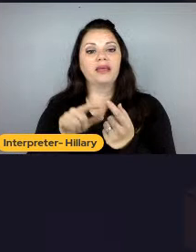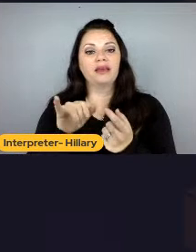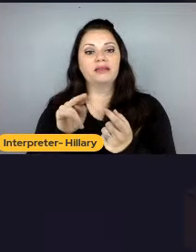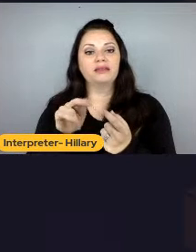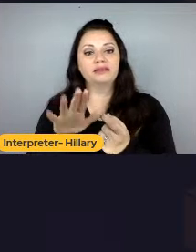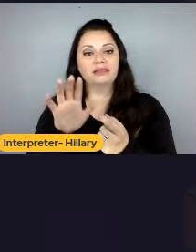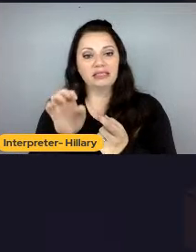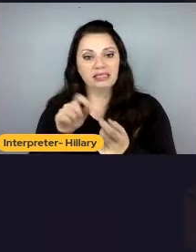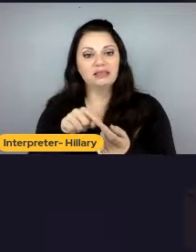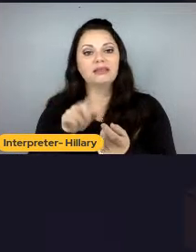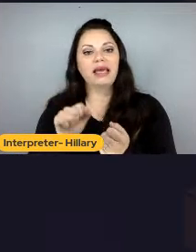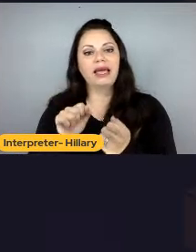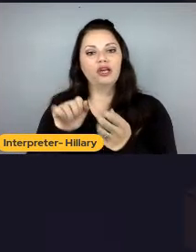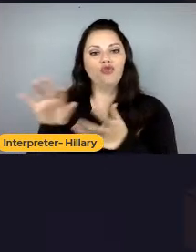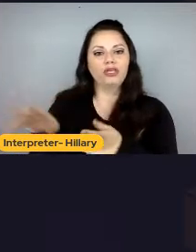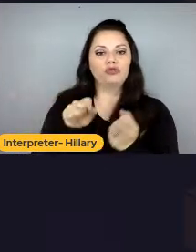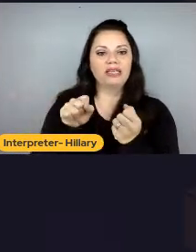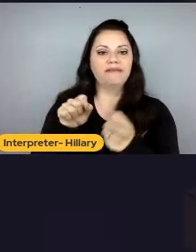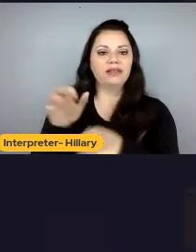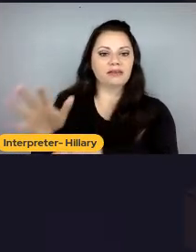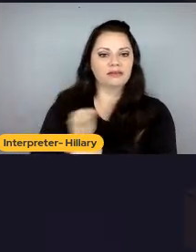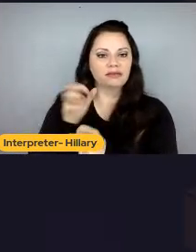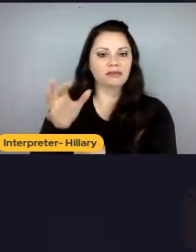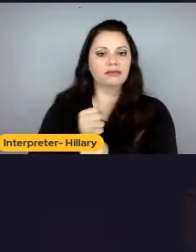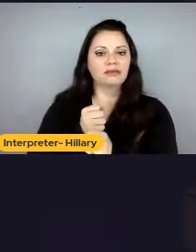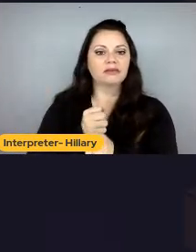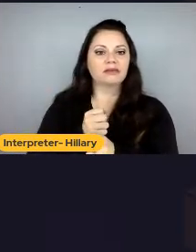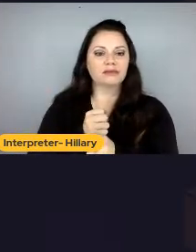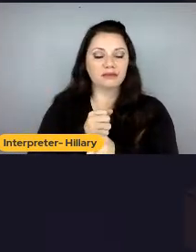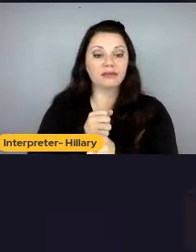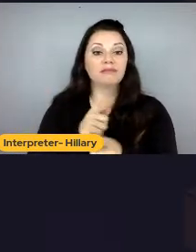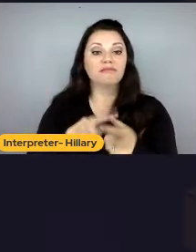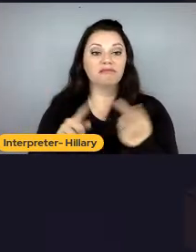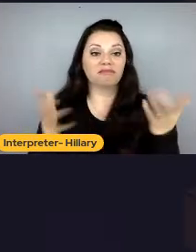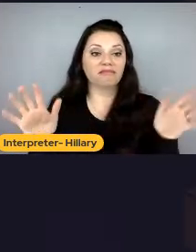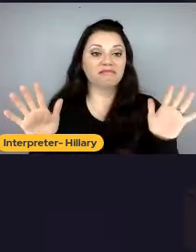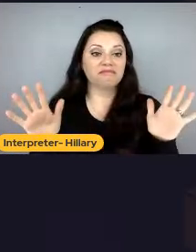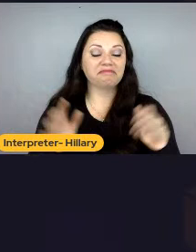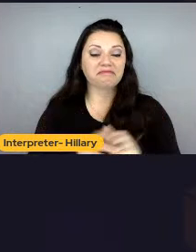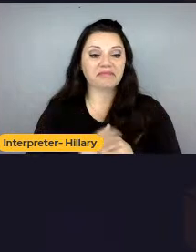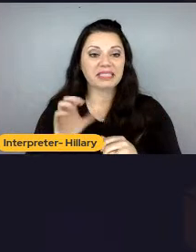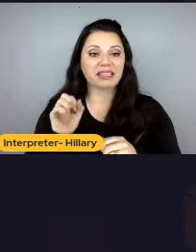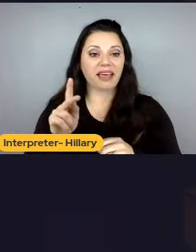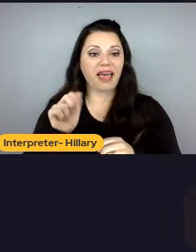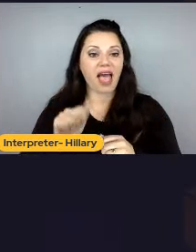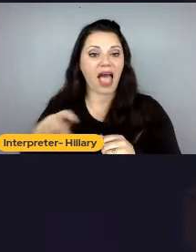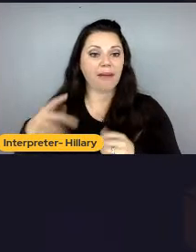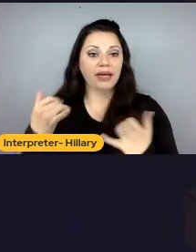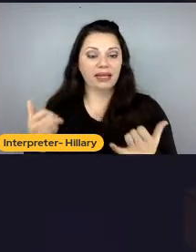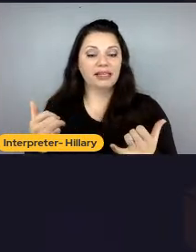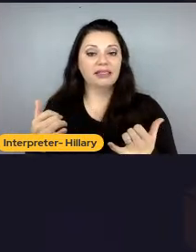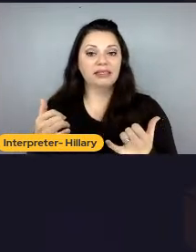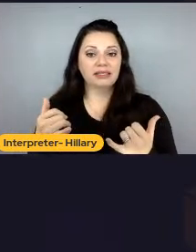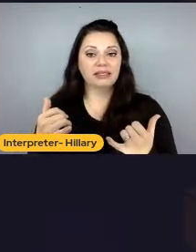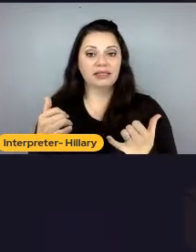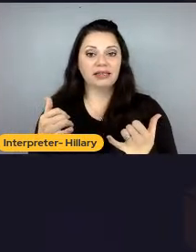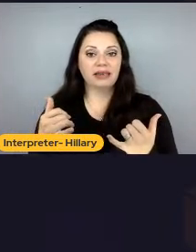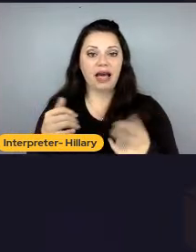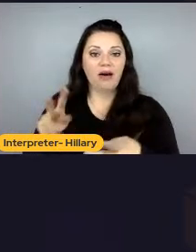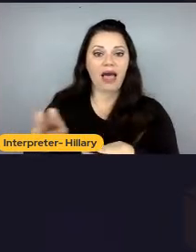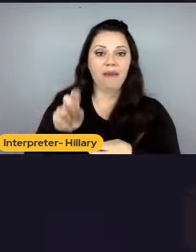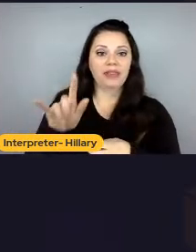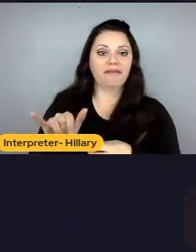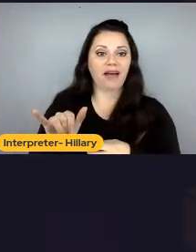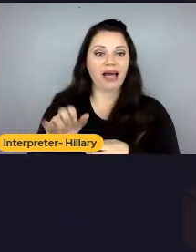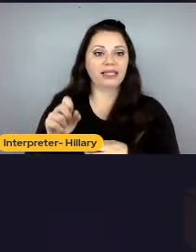and therefore retrievable by your root stack. And that's it. Your CDK app is now spinning up Amplify created